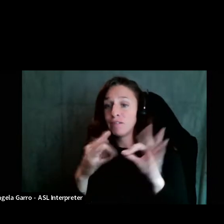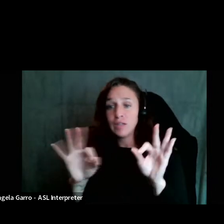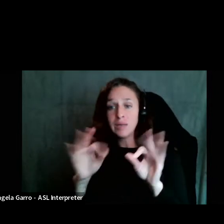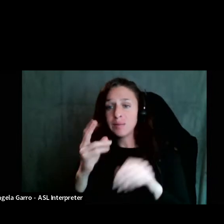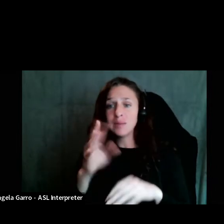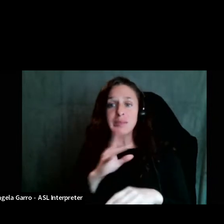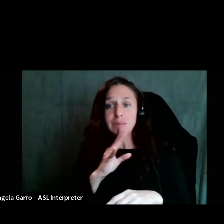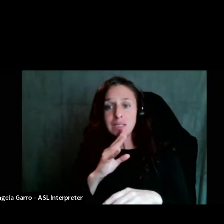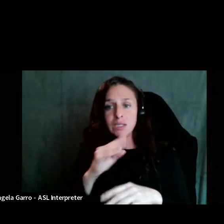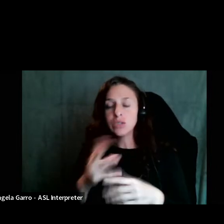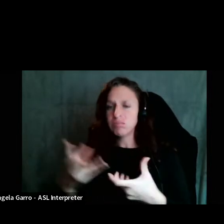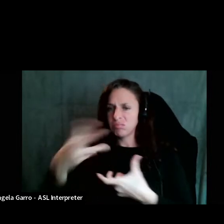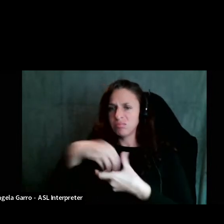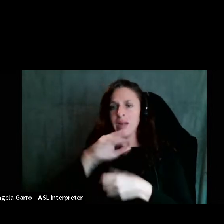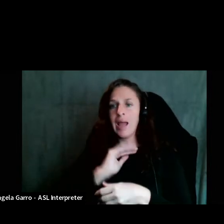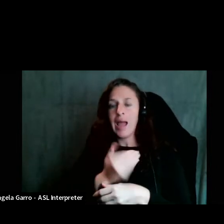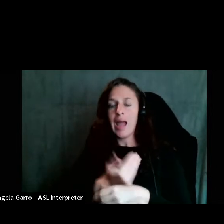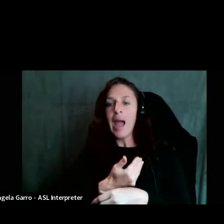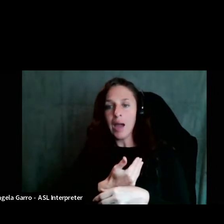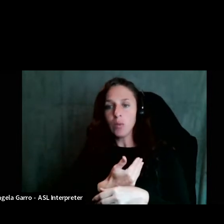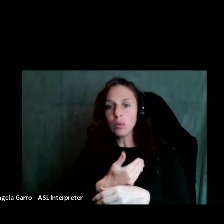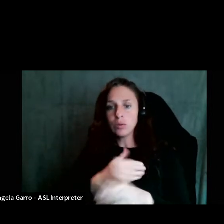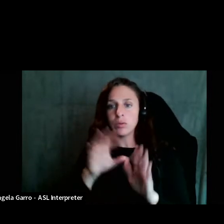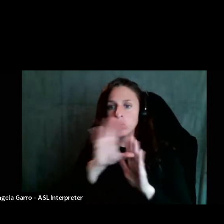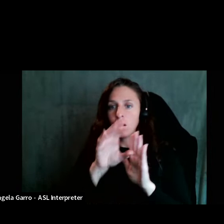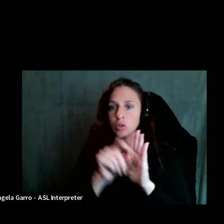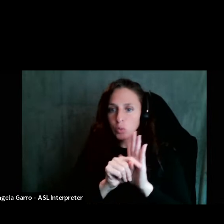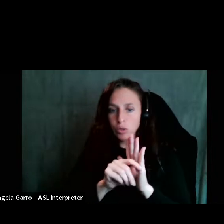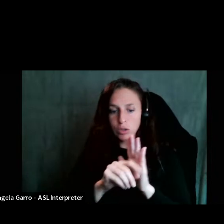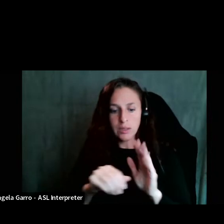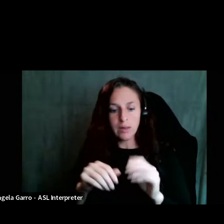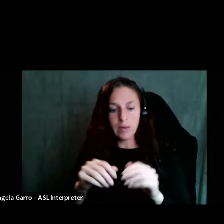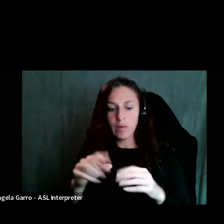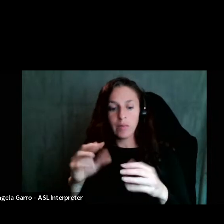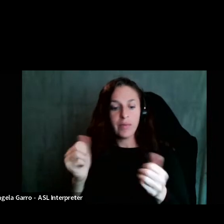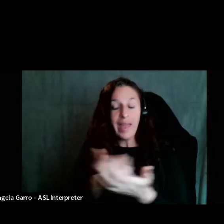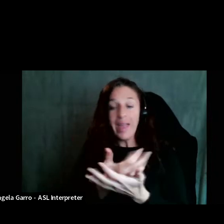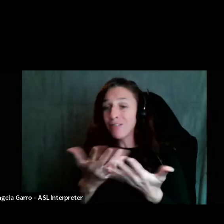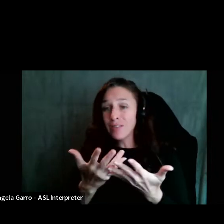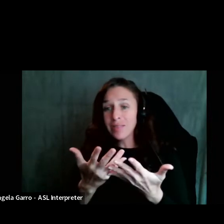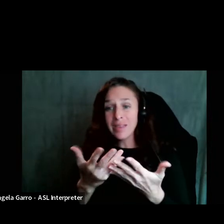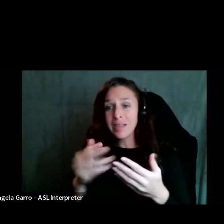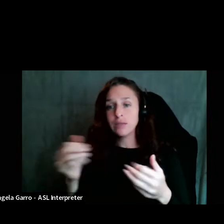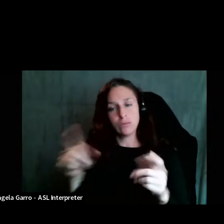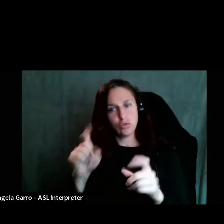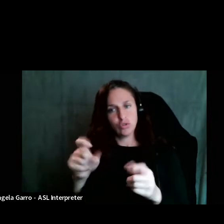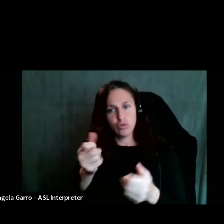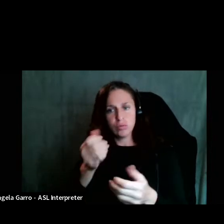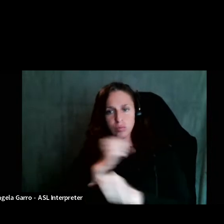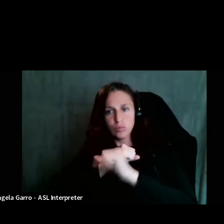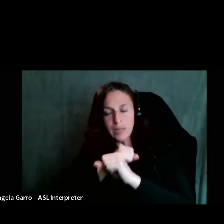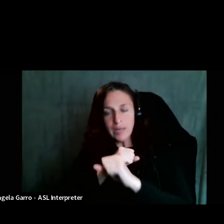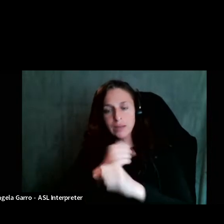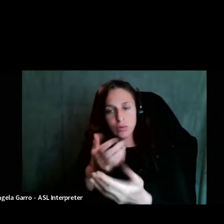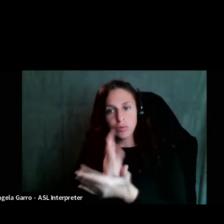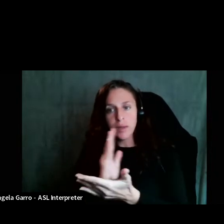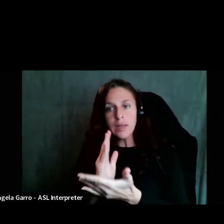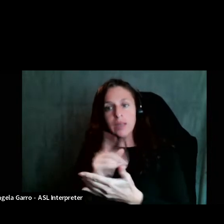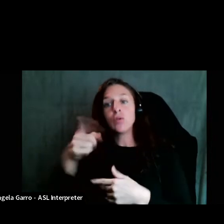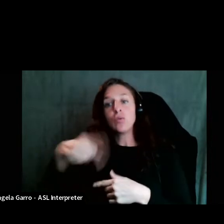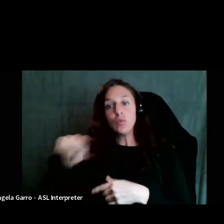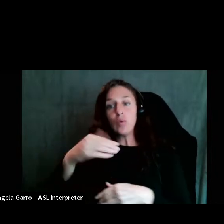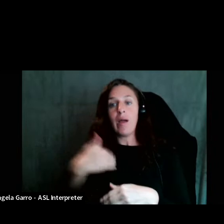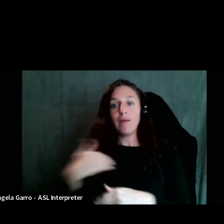our Constitution. It is a right that everyone has. It is a right that should be protected, and you have the responsibility